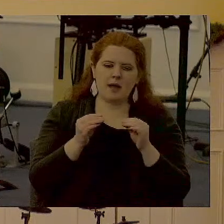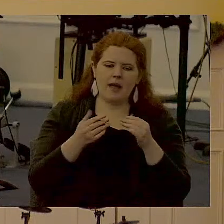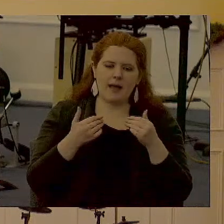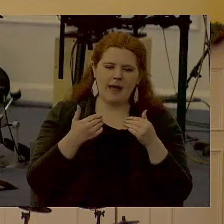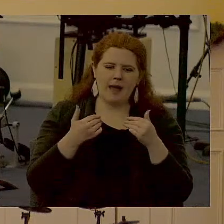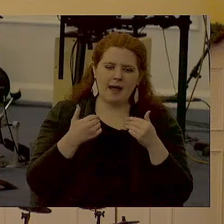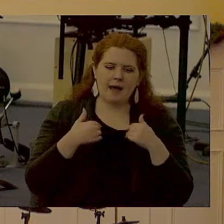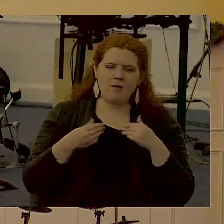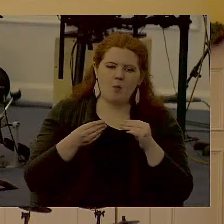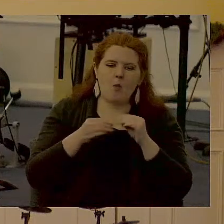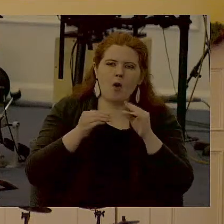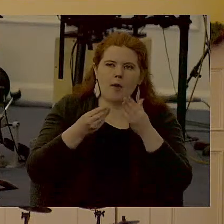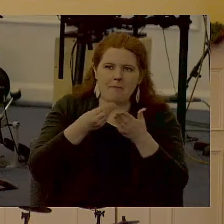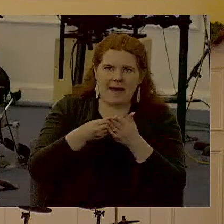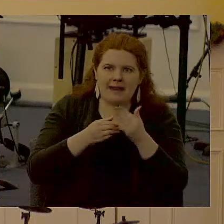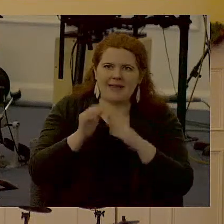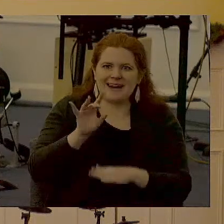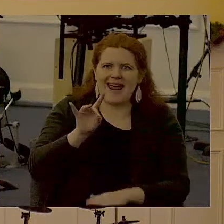world's population.